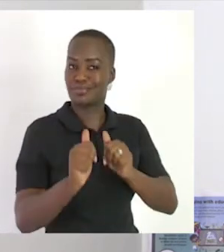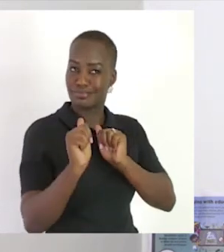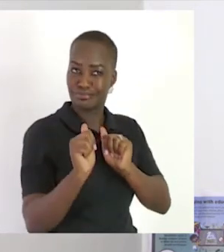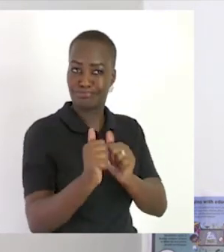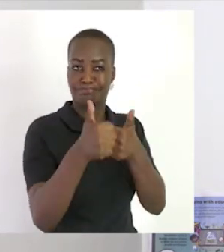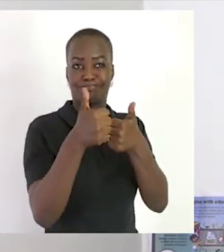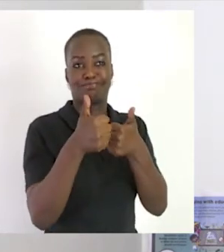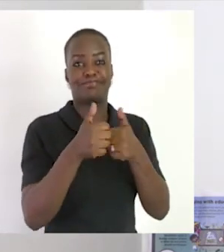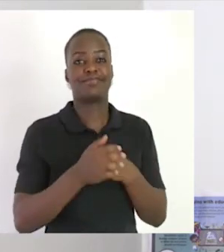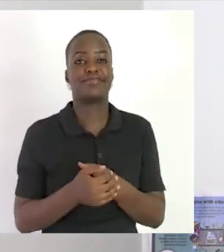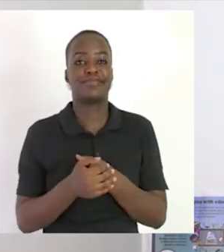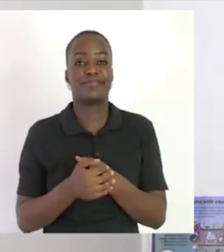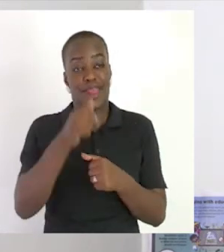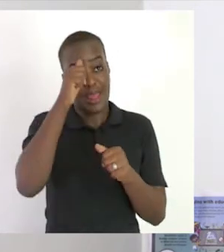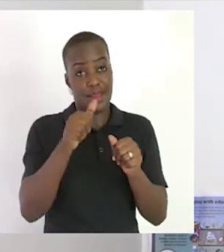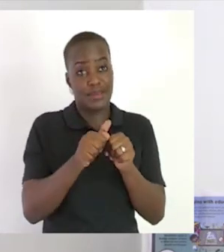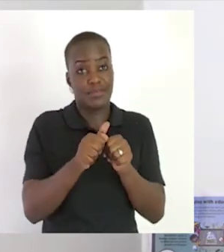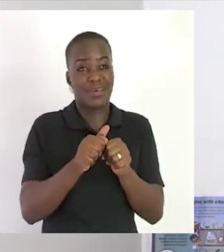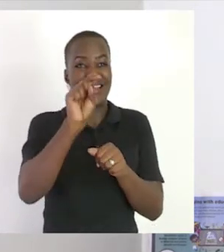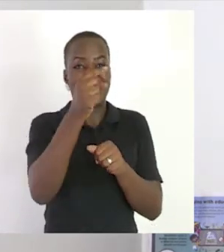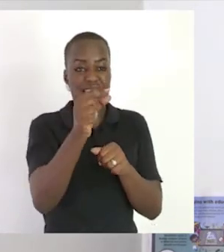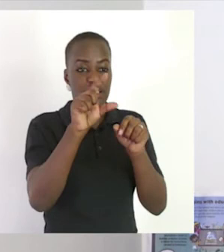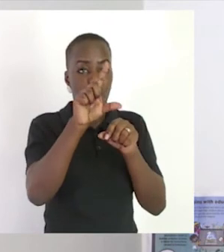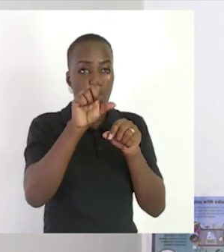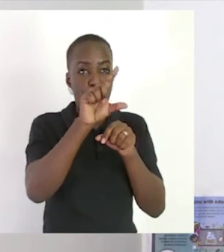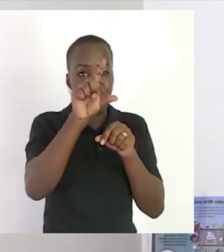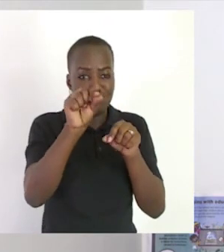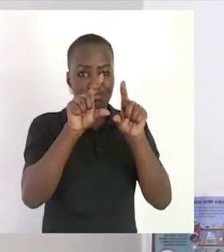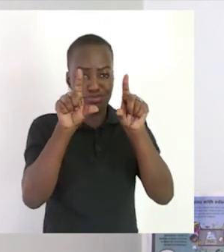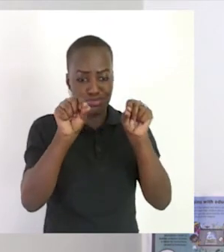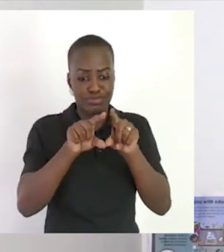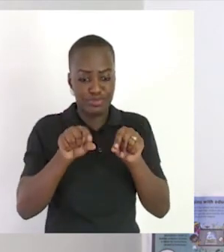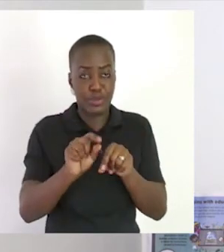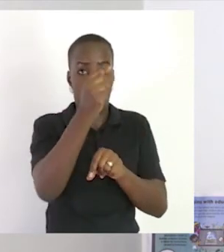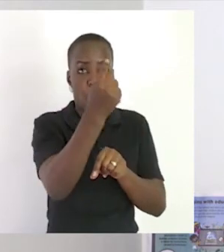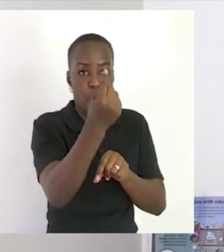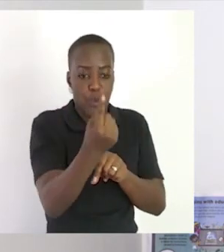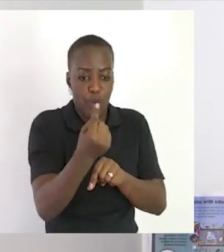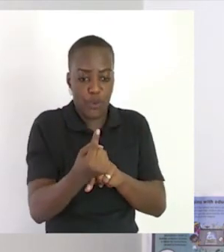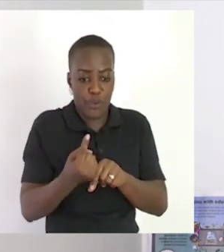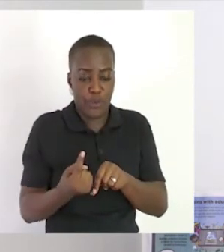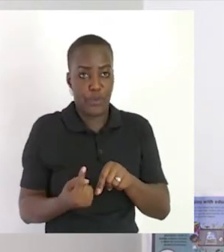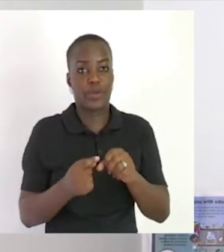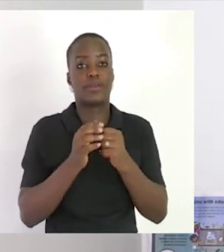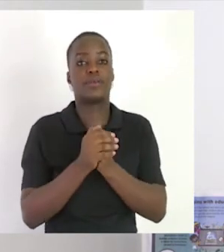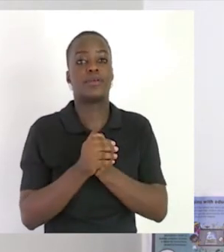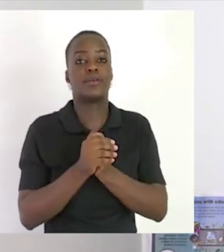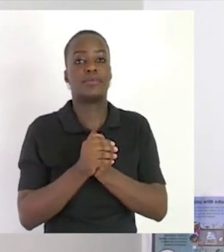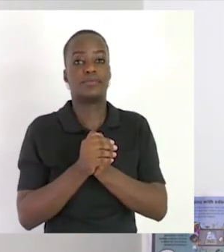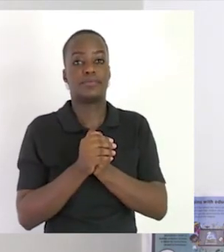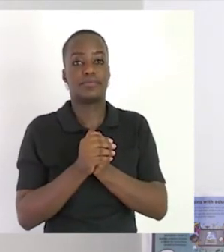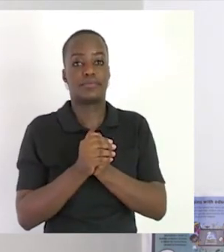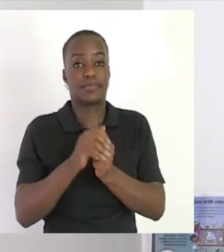done. Remember, each letter must have its own box as shown here on the board. Let's go to the